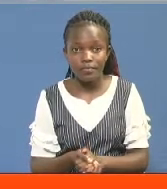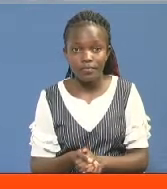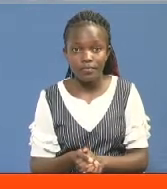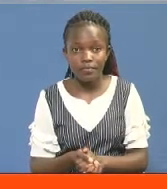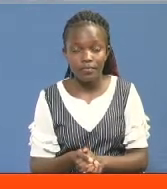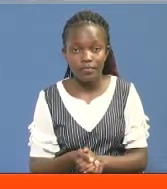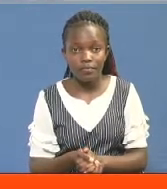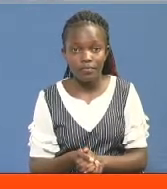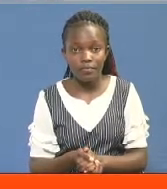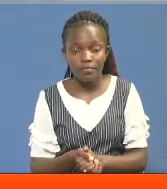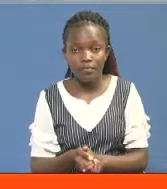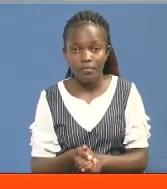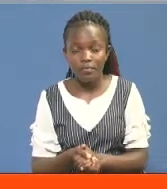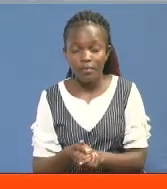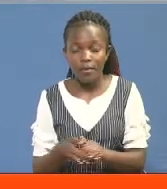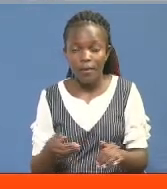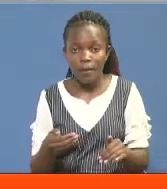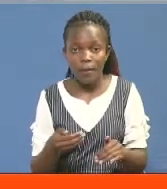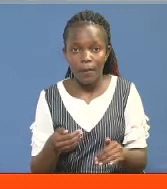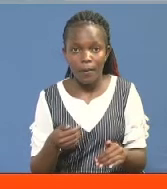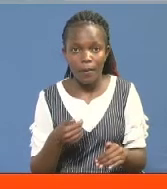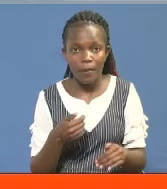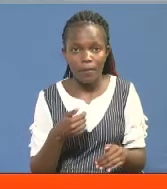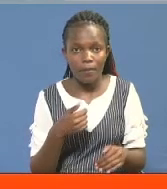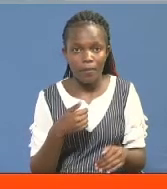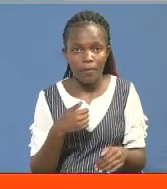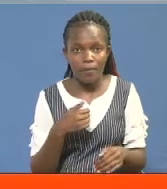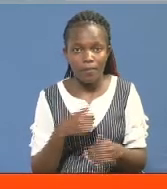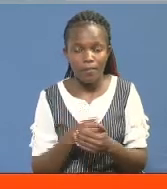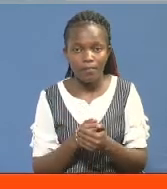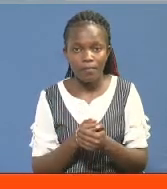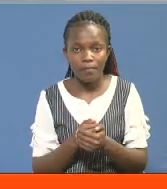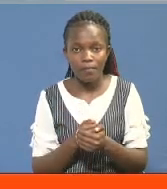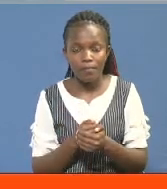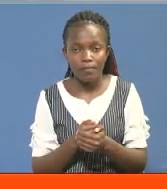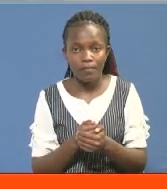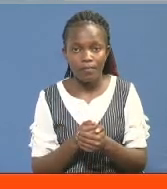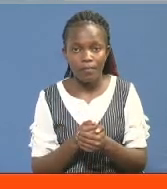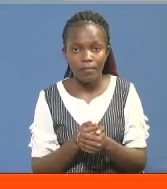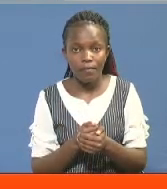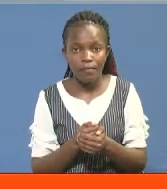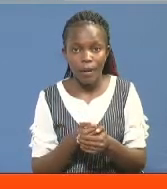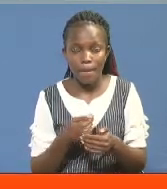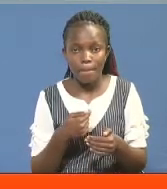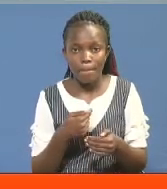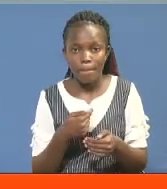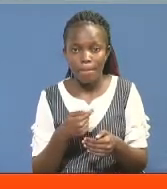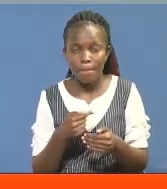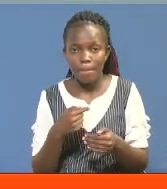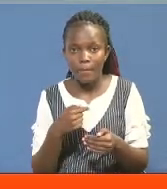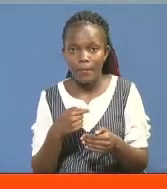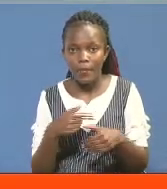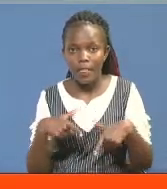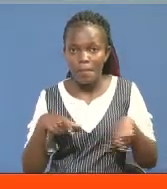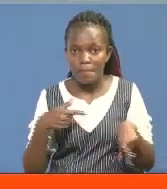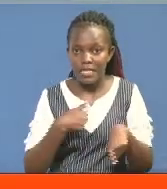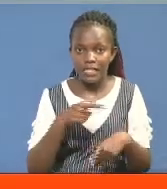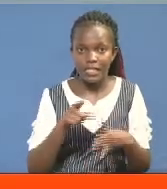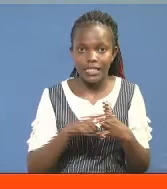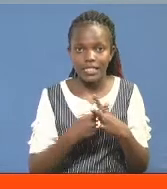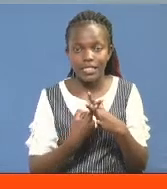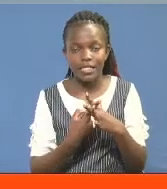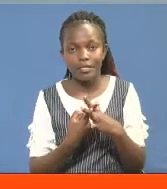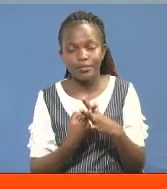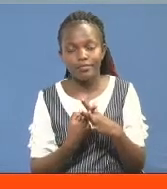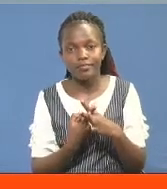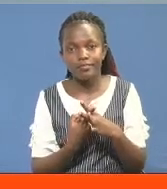I think I lost you for a moment, Irene. I did not get the last part of your question. I was saying, let me start from... If you kindly repeat what you said